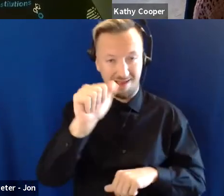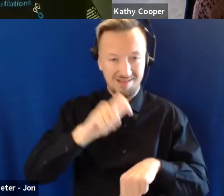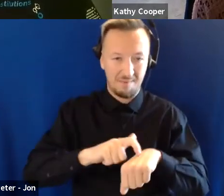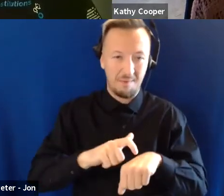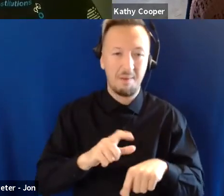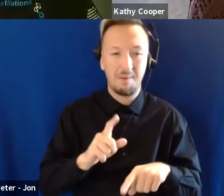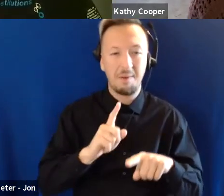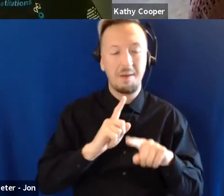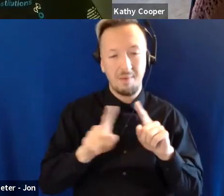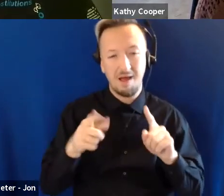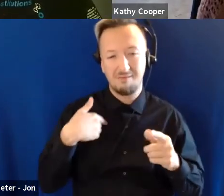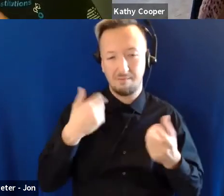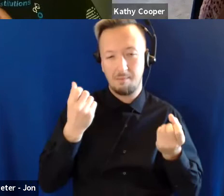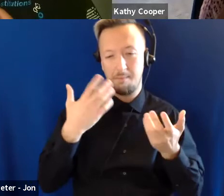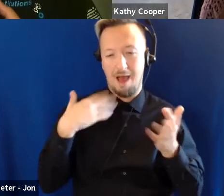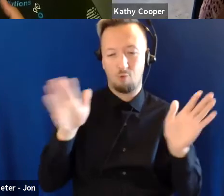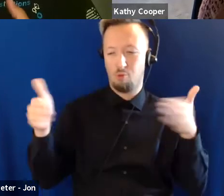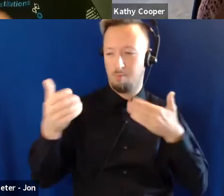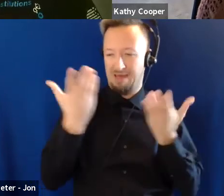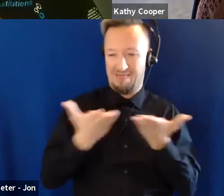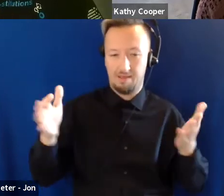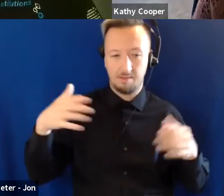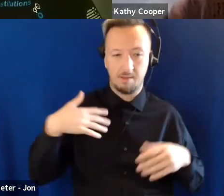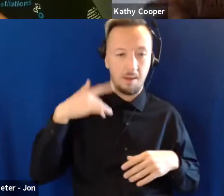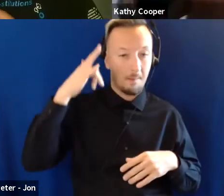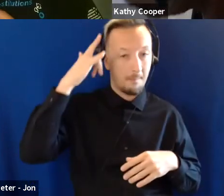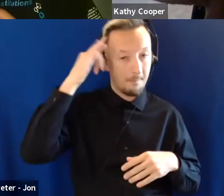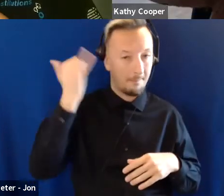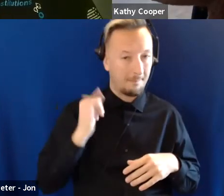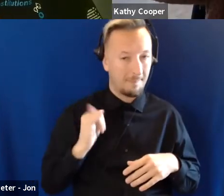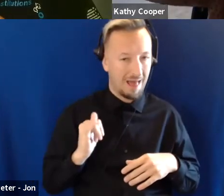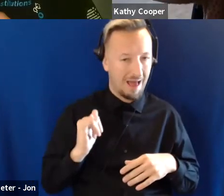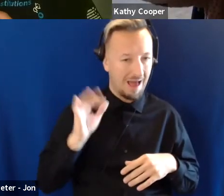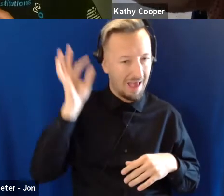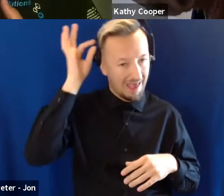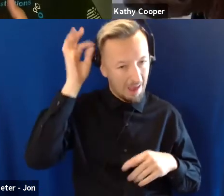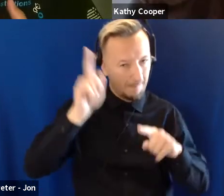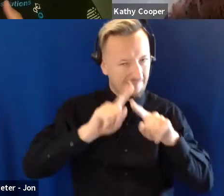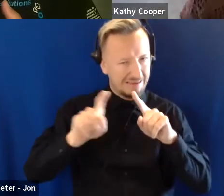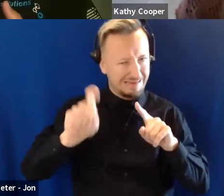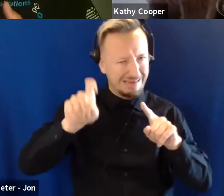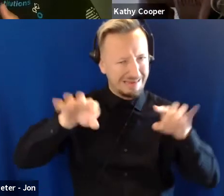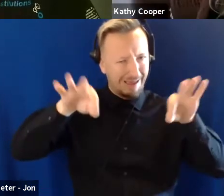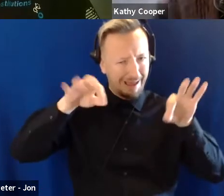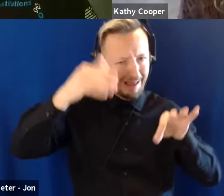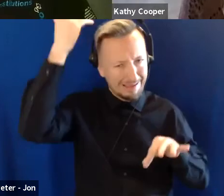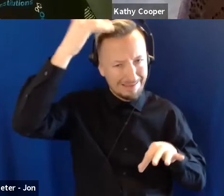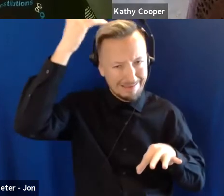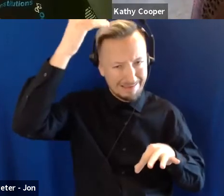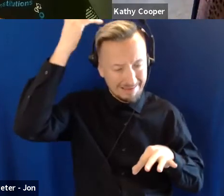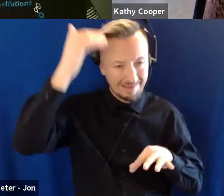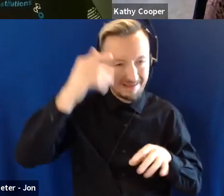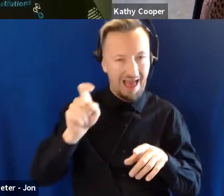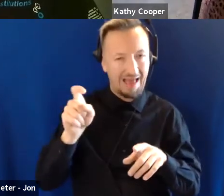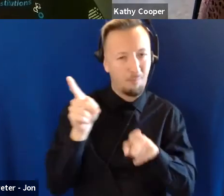again, it's very cluttered. I have blonde hair that is in desperate need of some